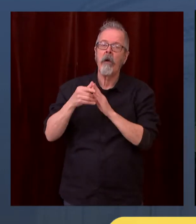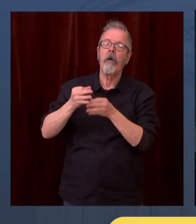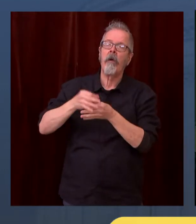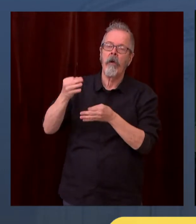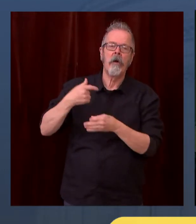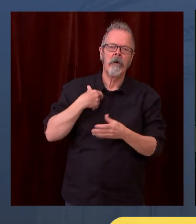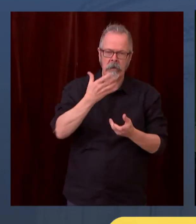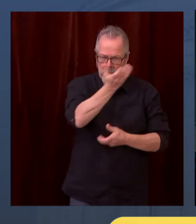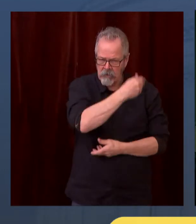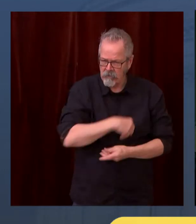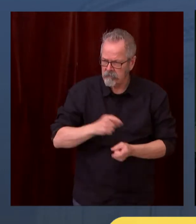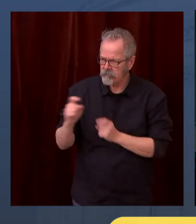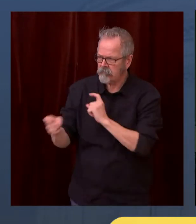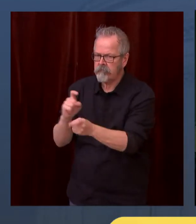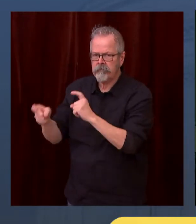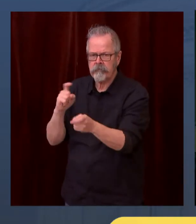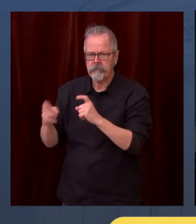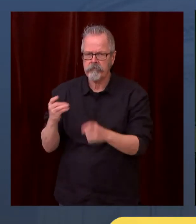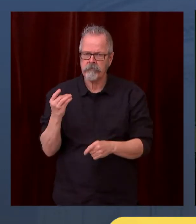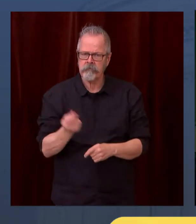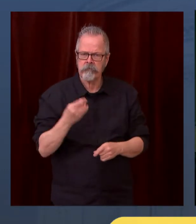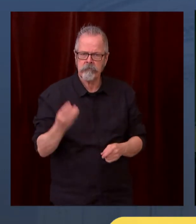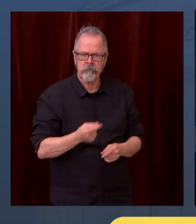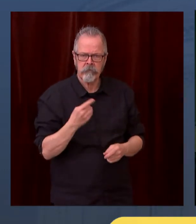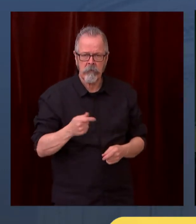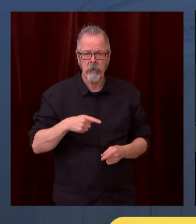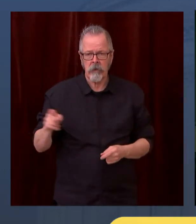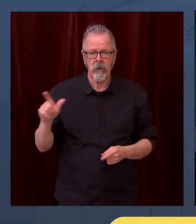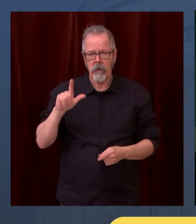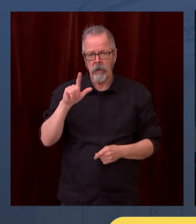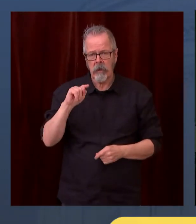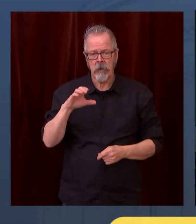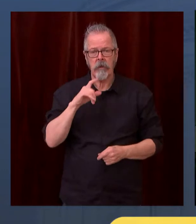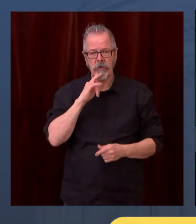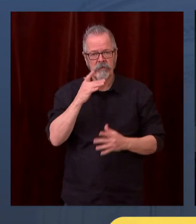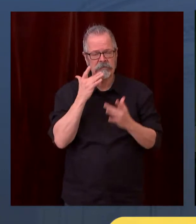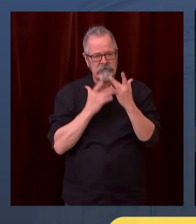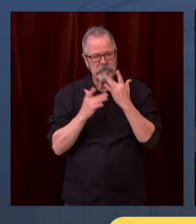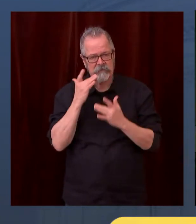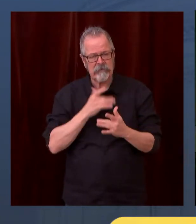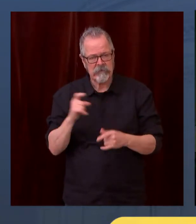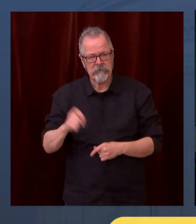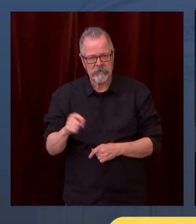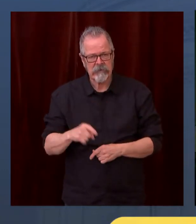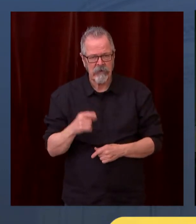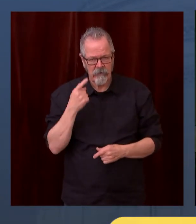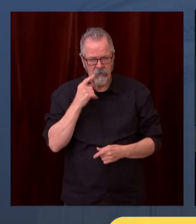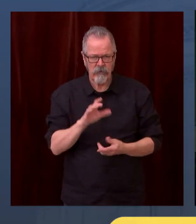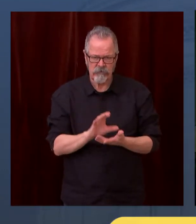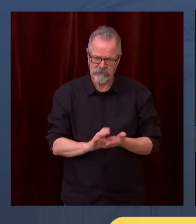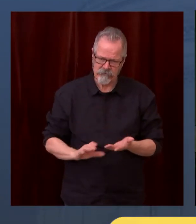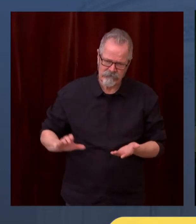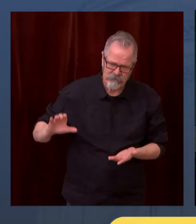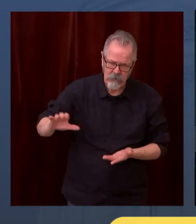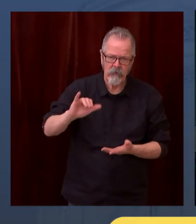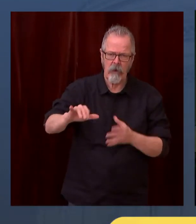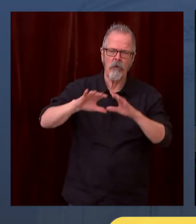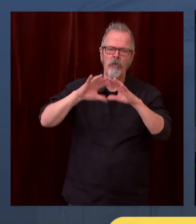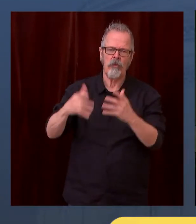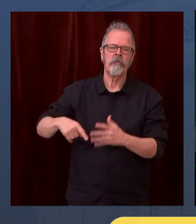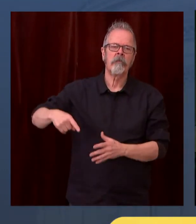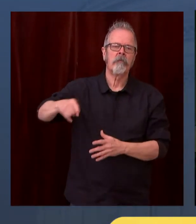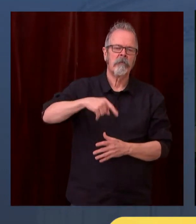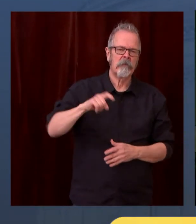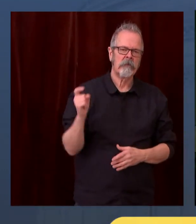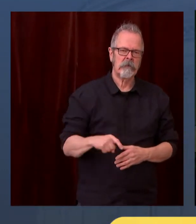that were earmarked for the long-term care facilities into our general allotment, if you will. That also includes